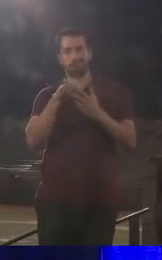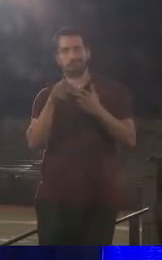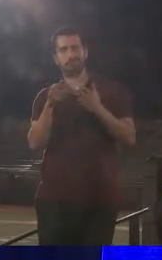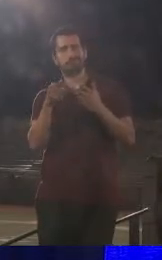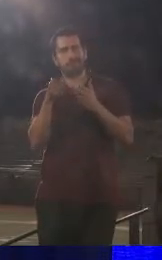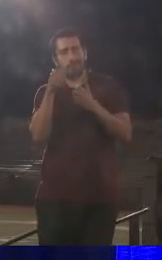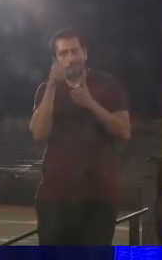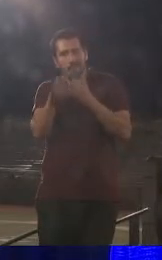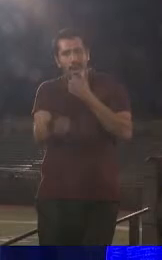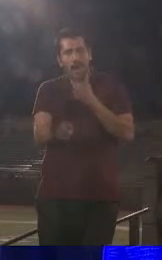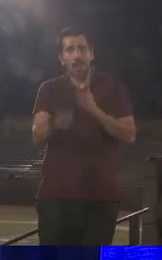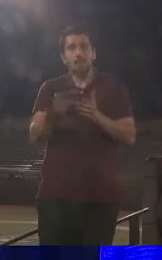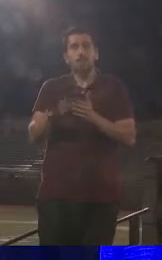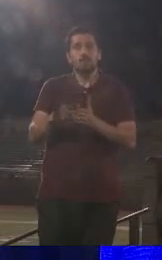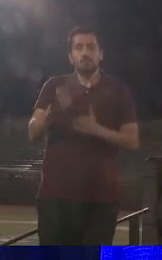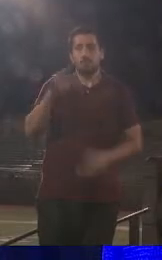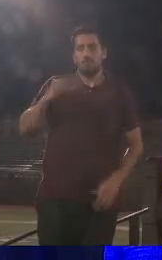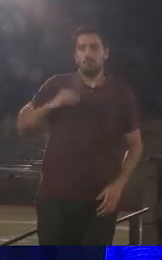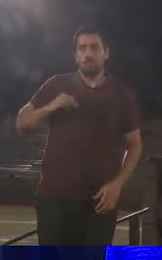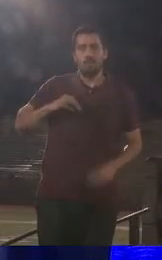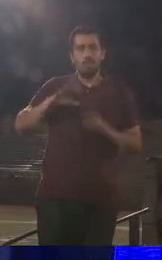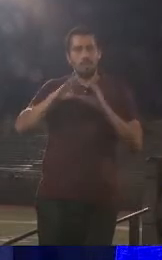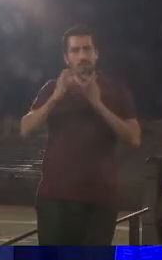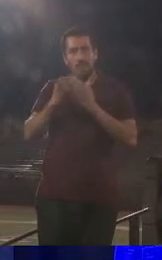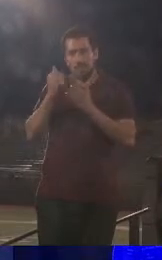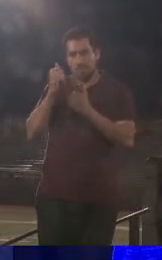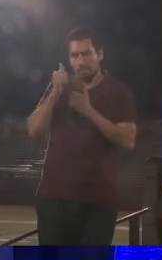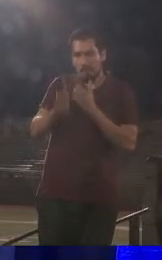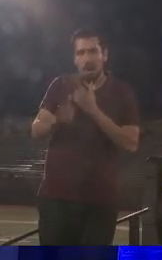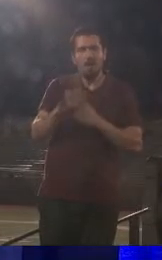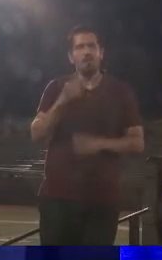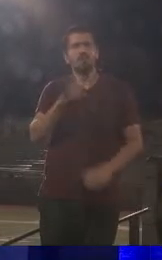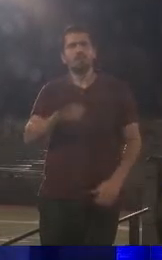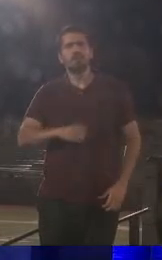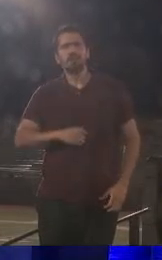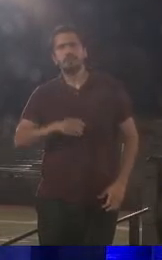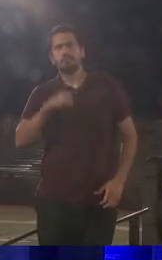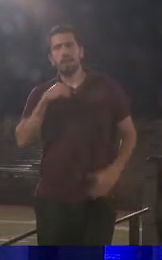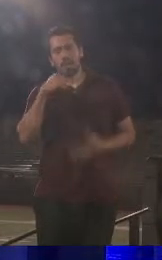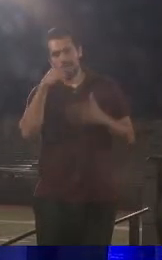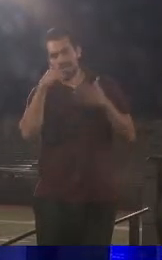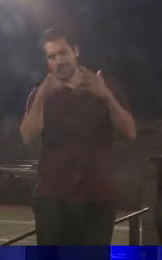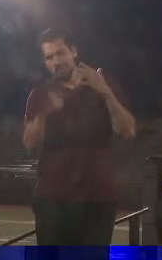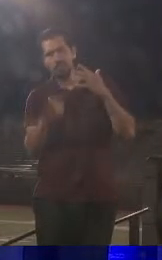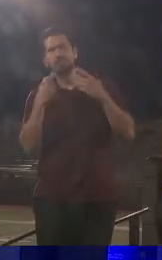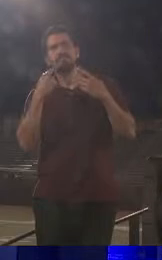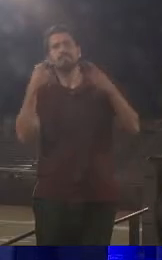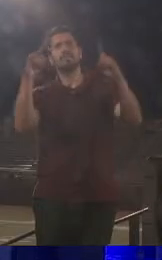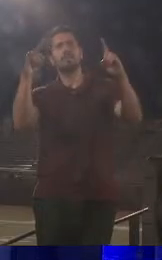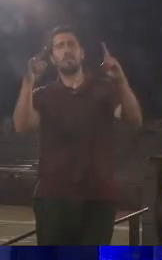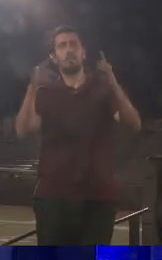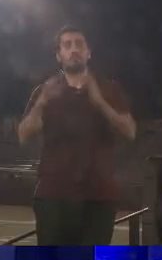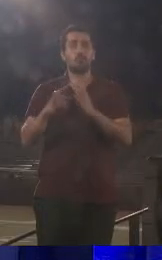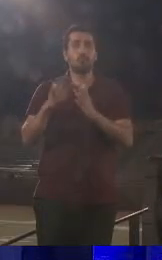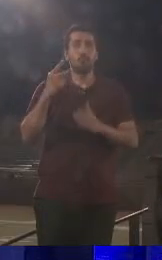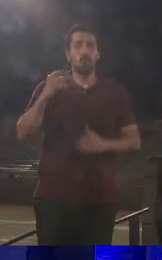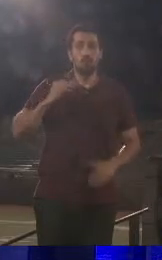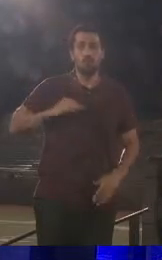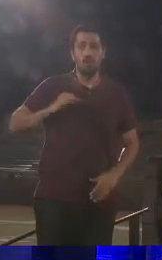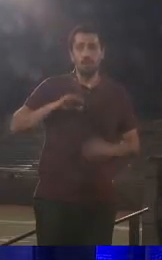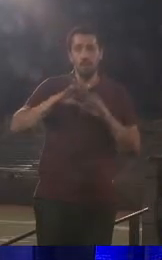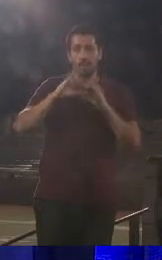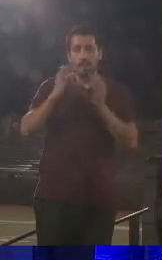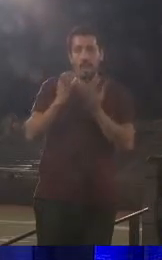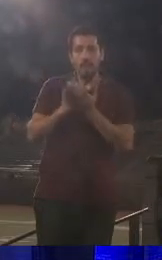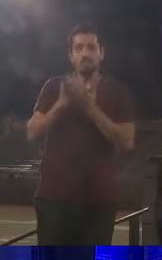pass multiple dual credit classes, and he feels proud of this accomplishment as dual credit classes are